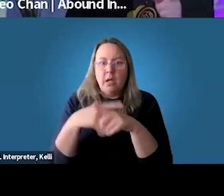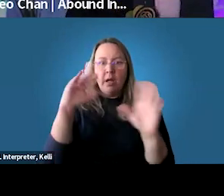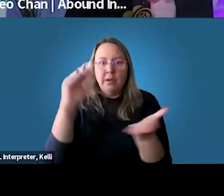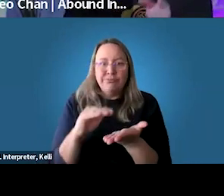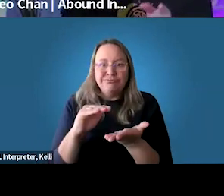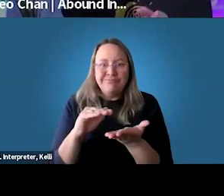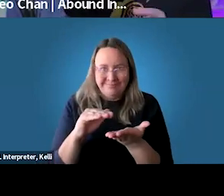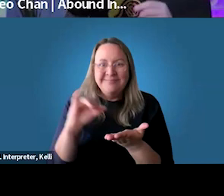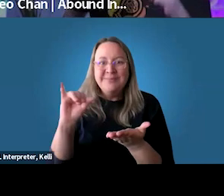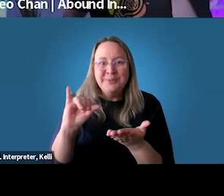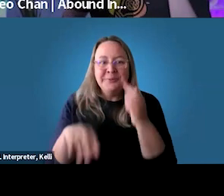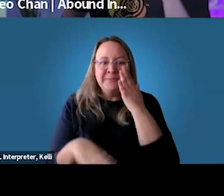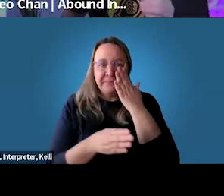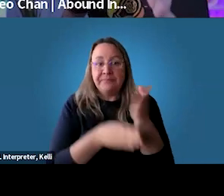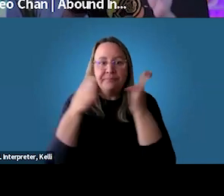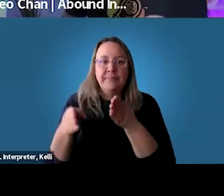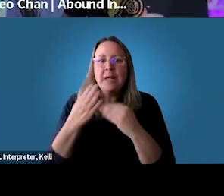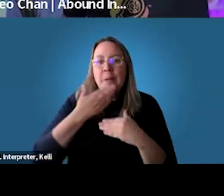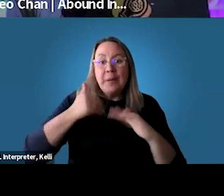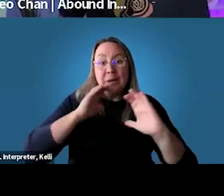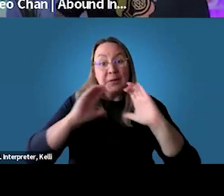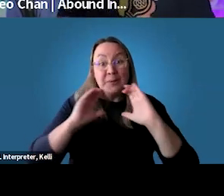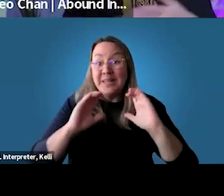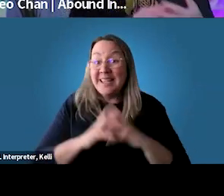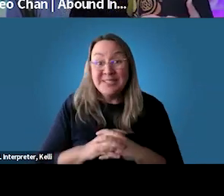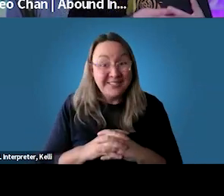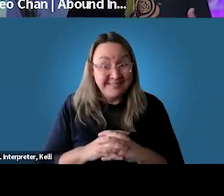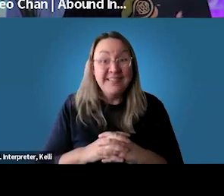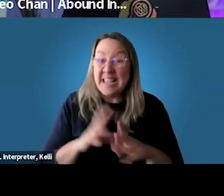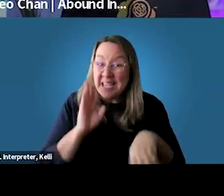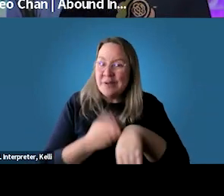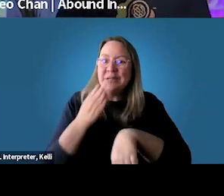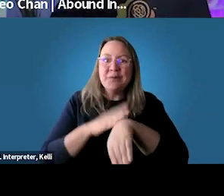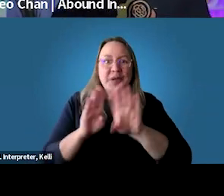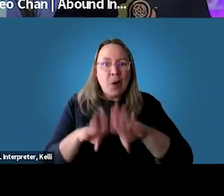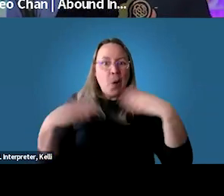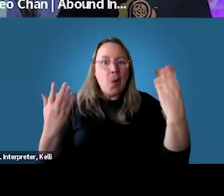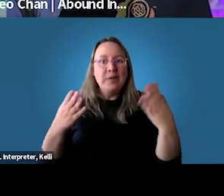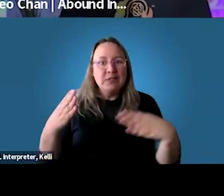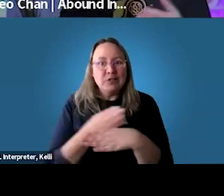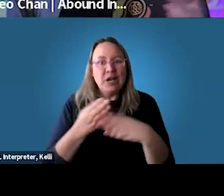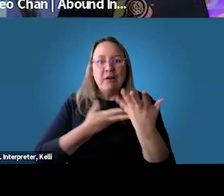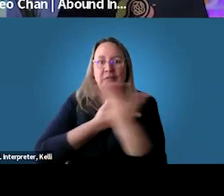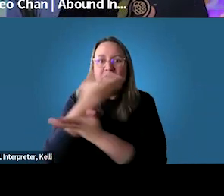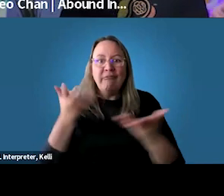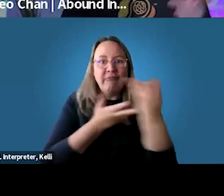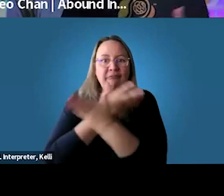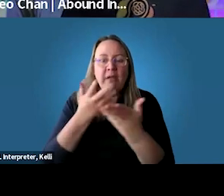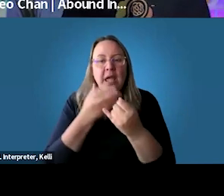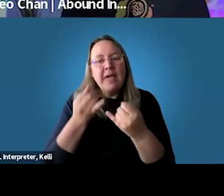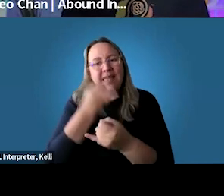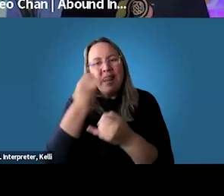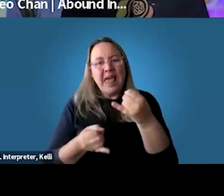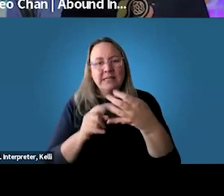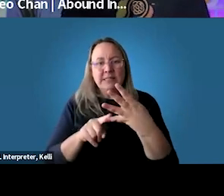Here's where I think y'all would like better communication because it increases open sharing and listening. And finally, it